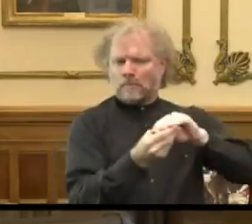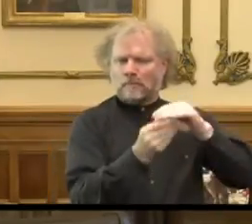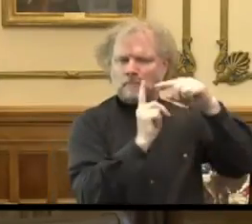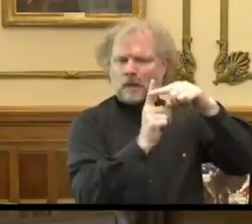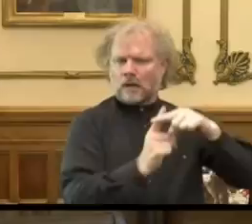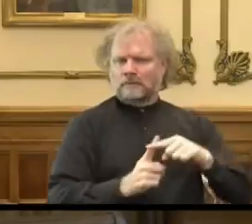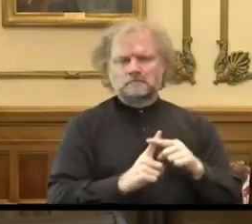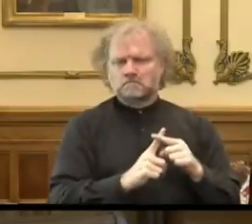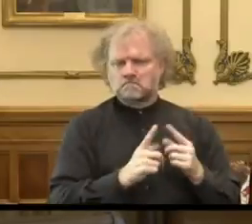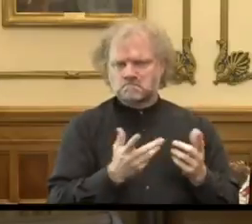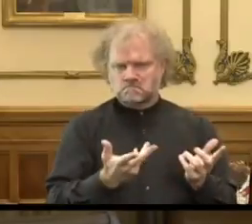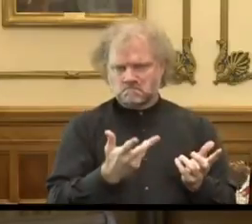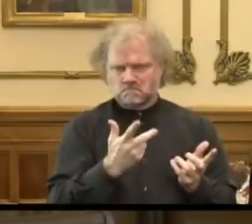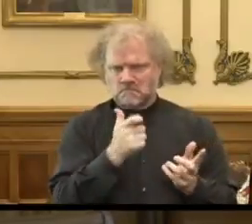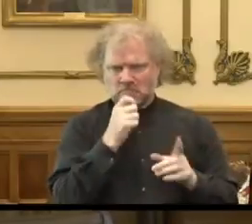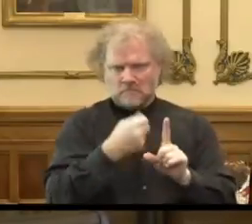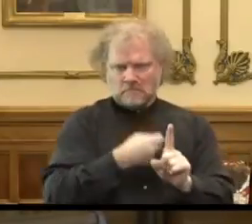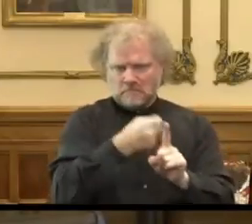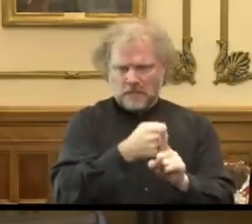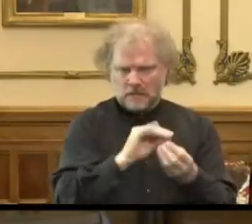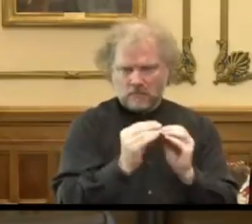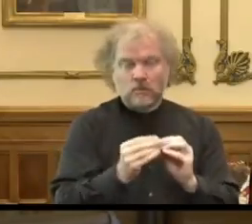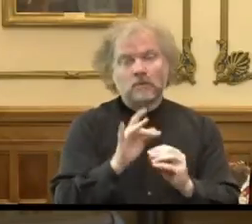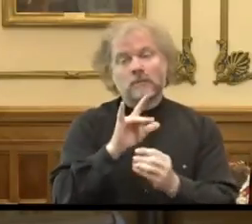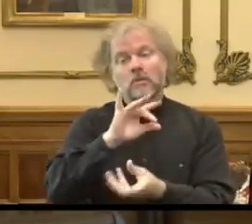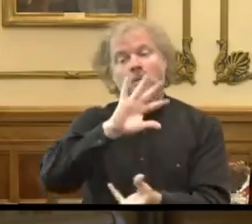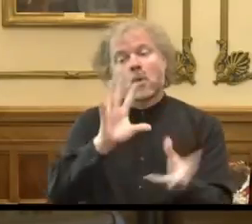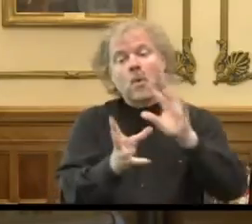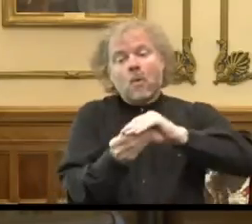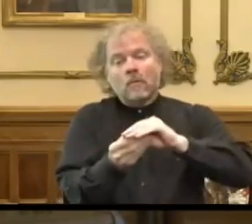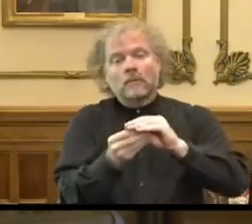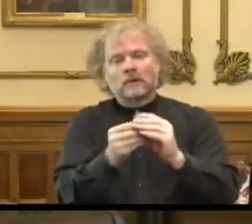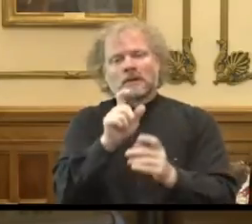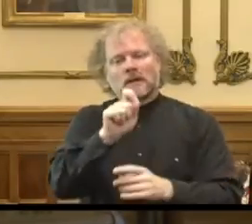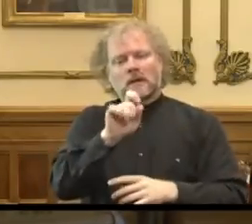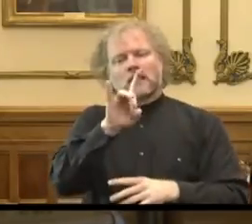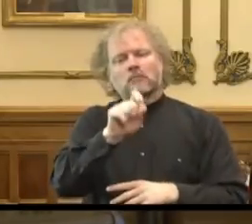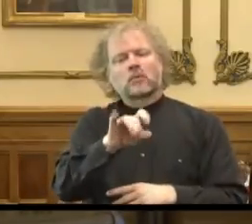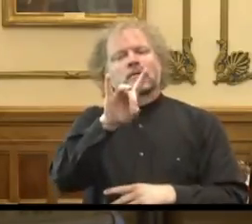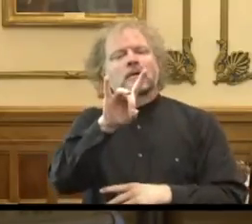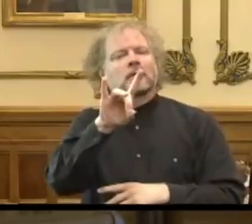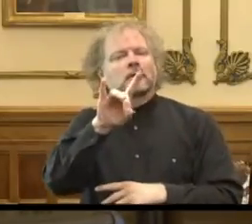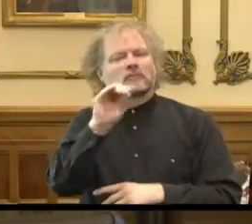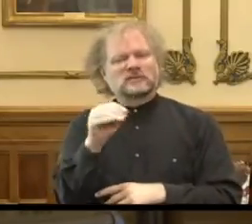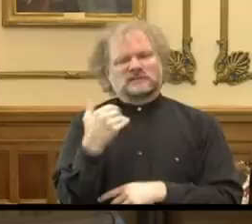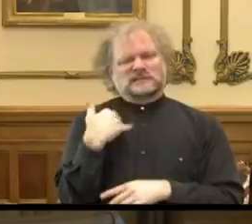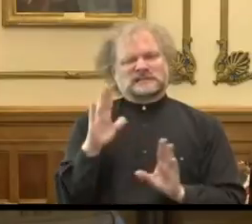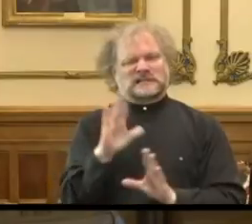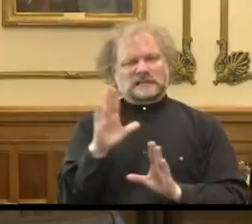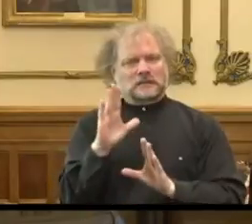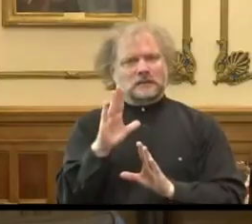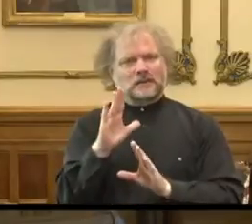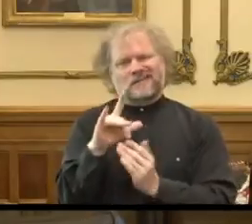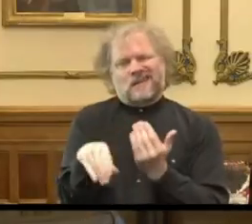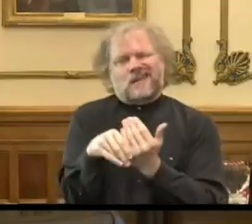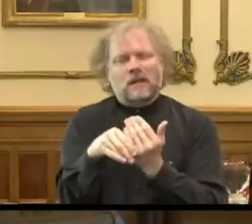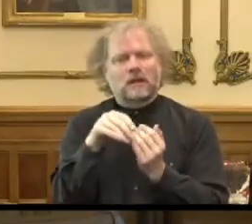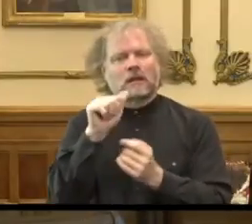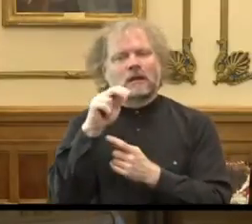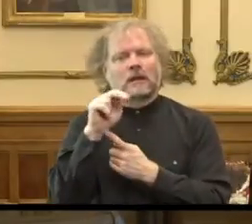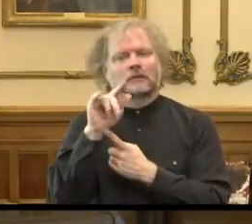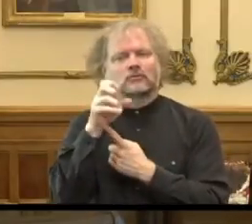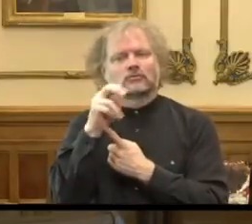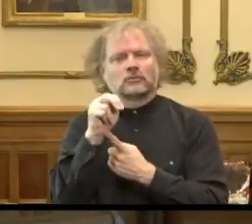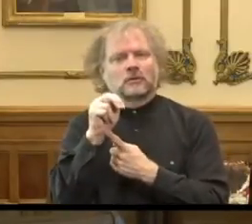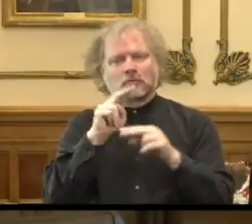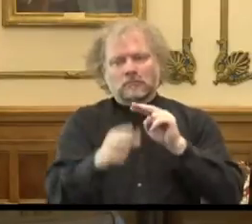positivity rate throughout this pandemic. The cumulative rate stood at 8.8% on Sunday before we added in the antigen test and dropped